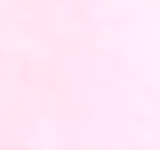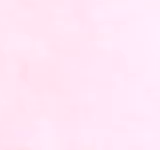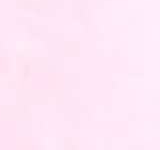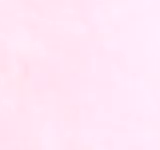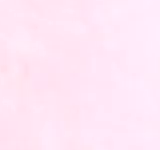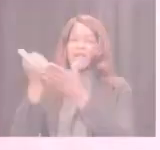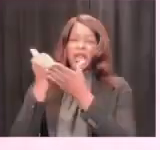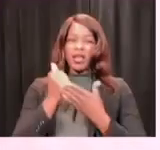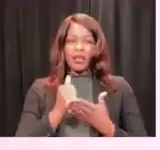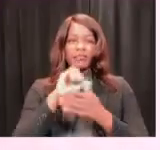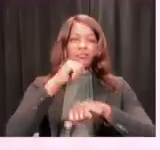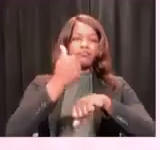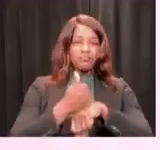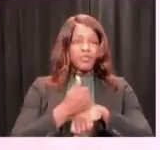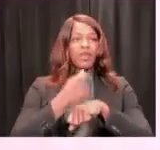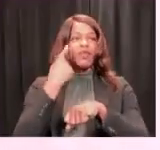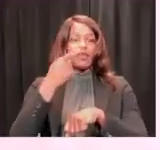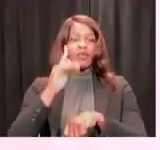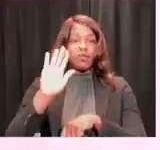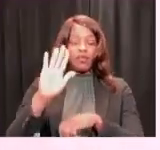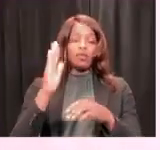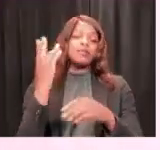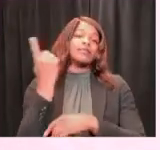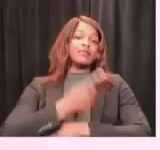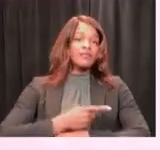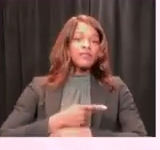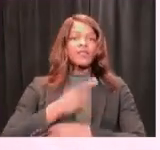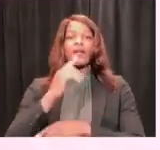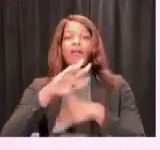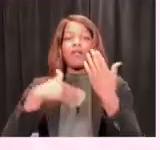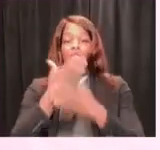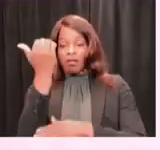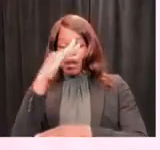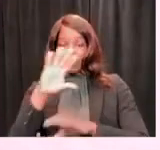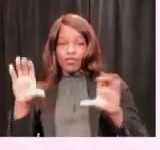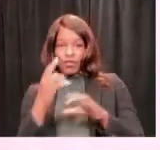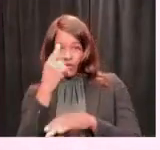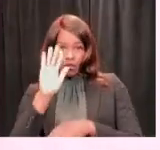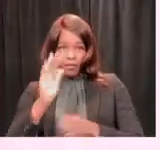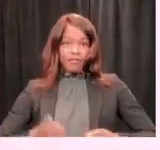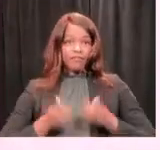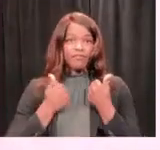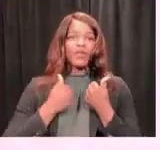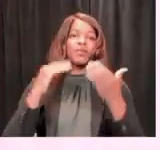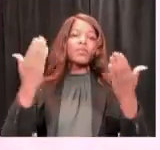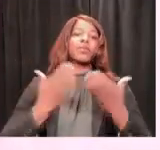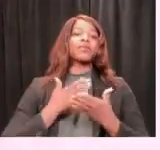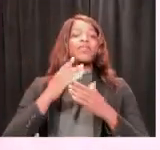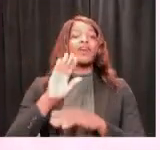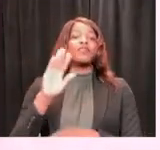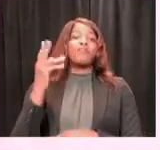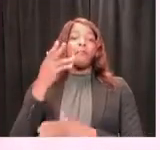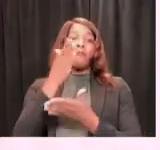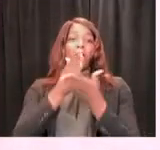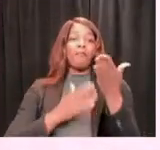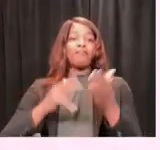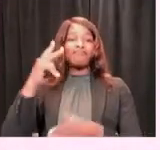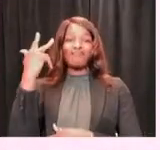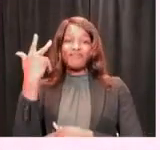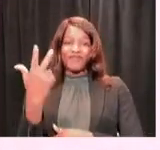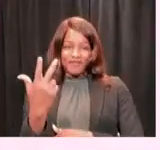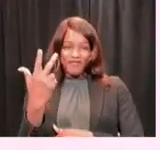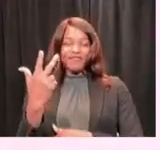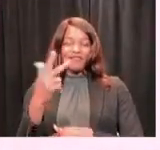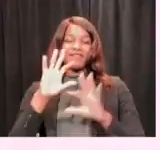the tone for your day and for all that God is doing in your life, friends. Friends, I want to welcome you to part three. Part three of